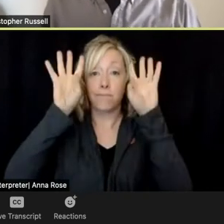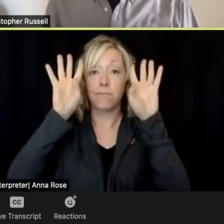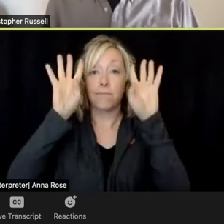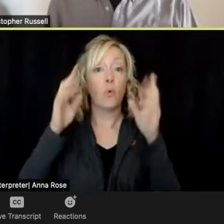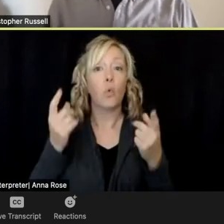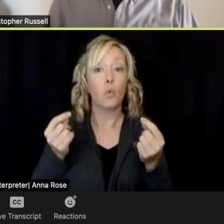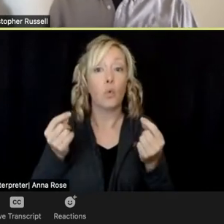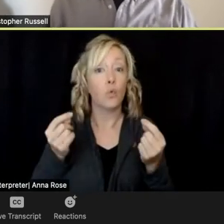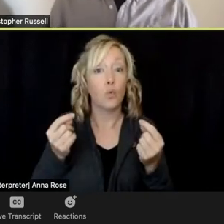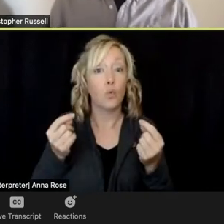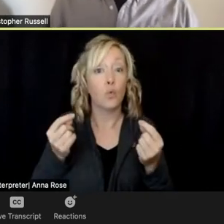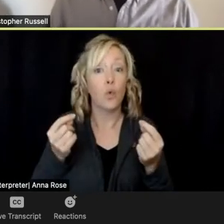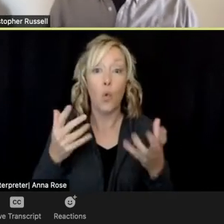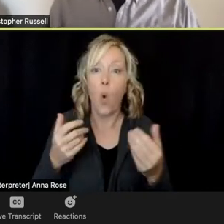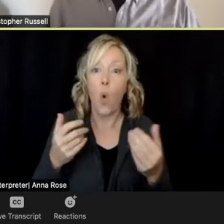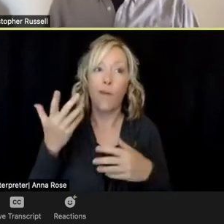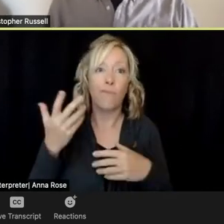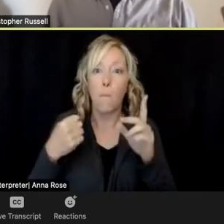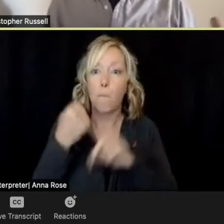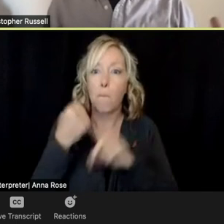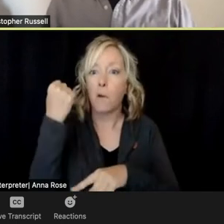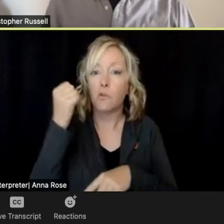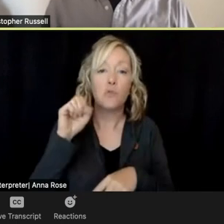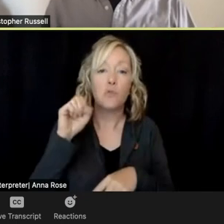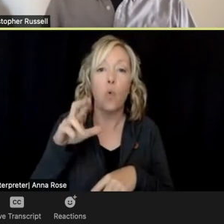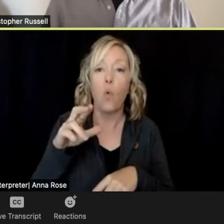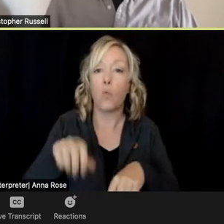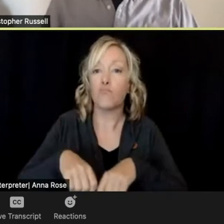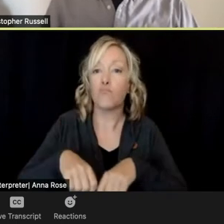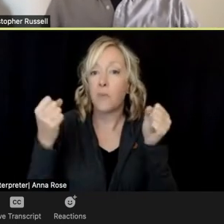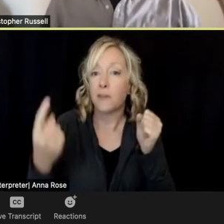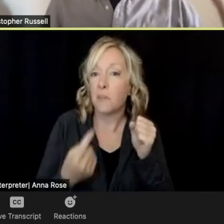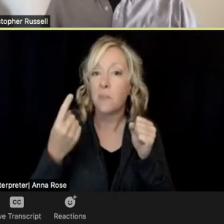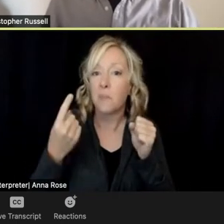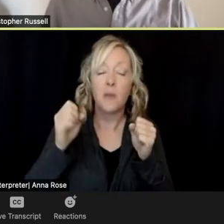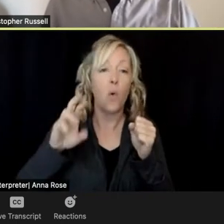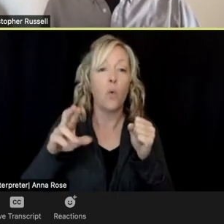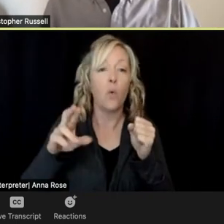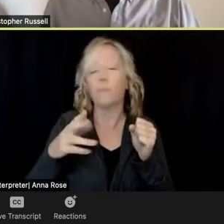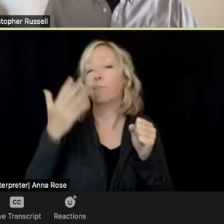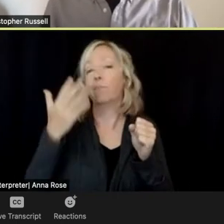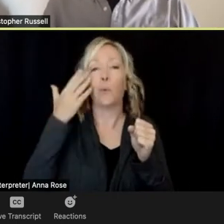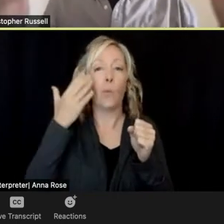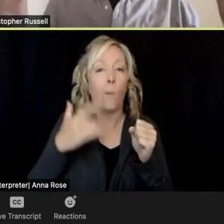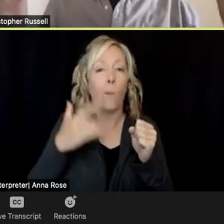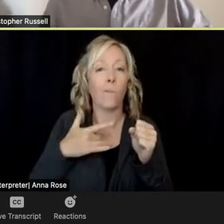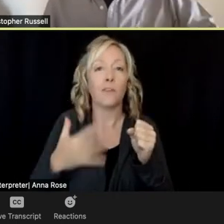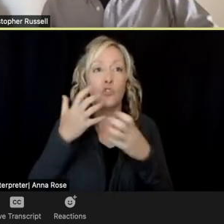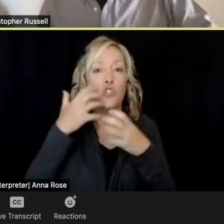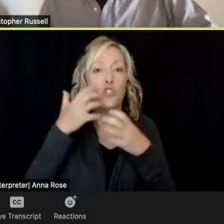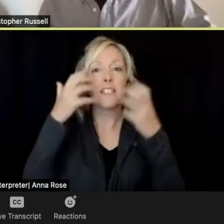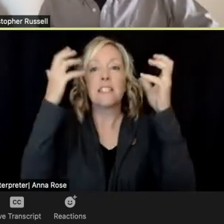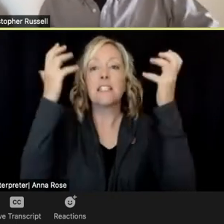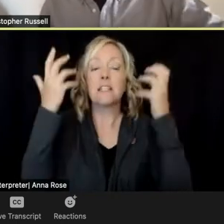do? You want to punch a wall or break a plate, or, I don't know what you want to do, scream.